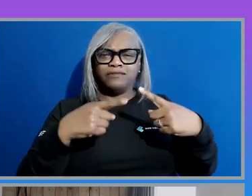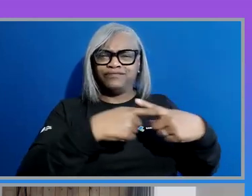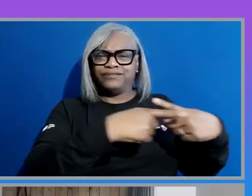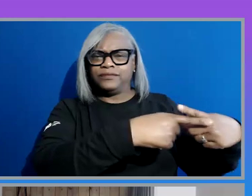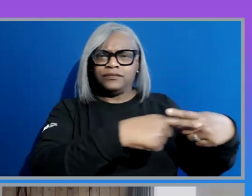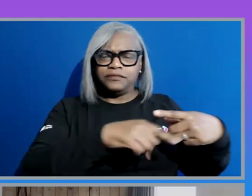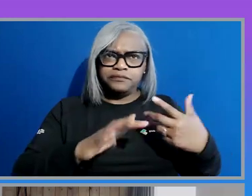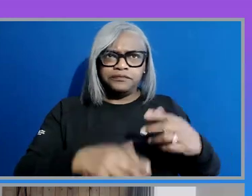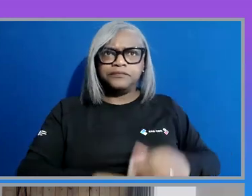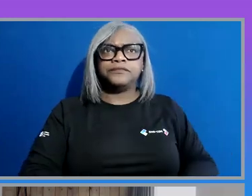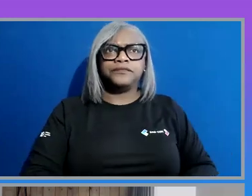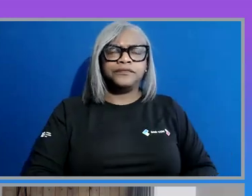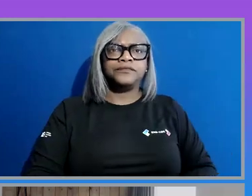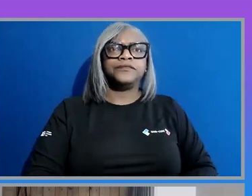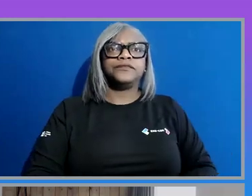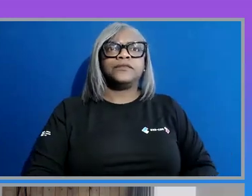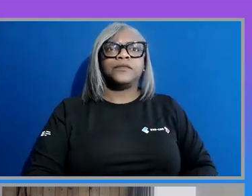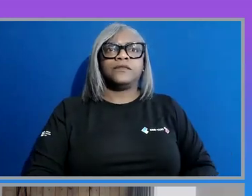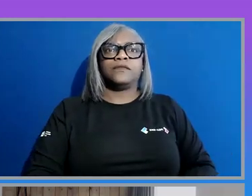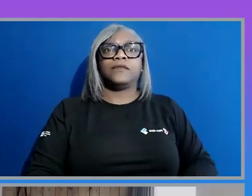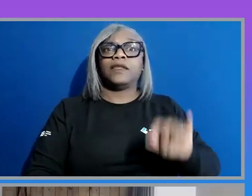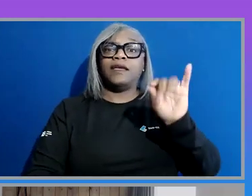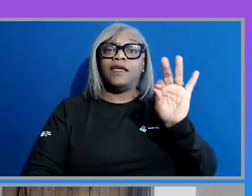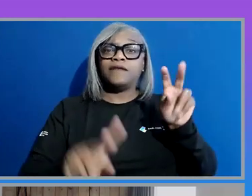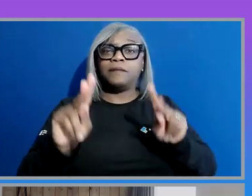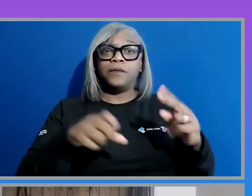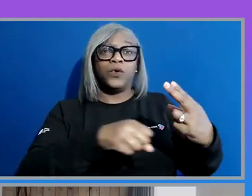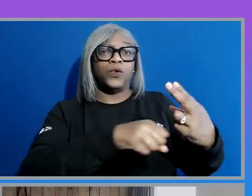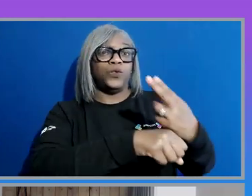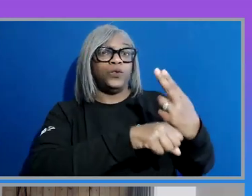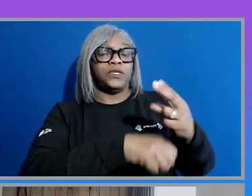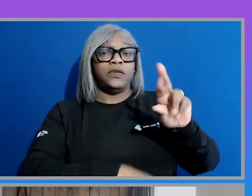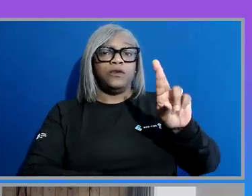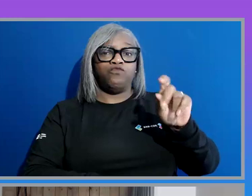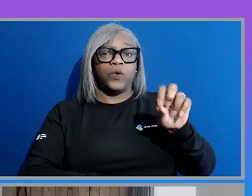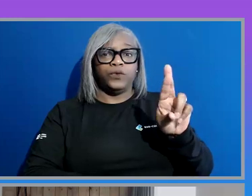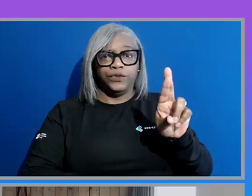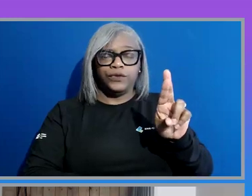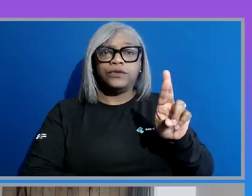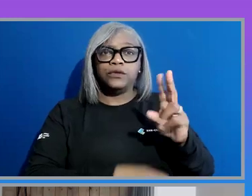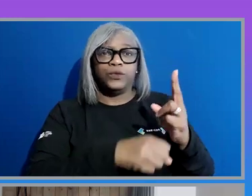In this case, if the user is navigating by rotor, and the rotor is the